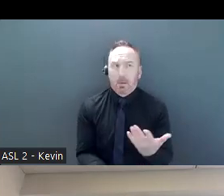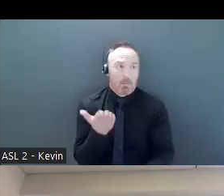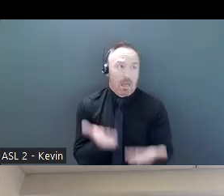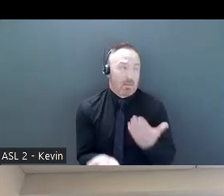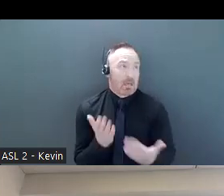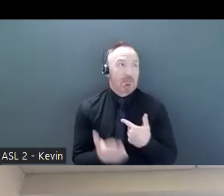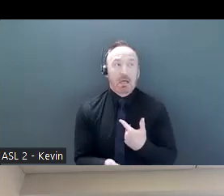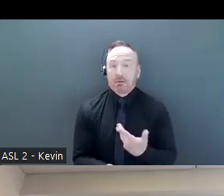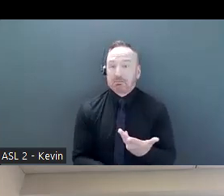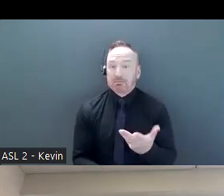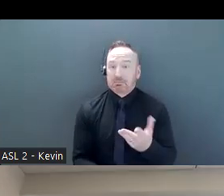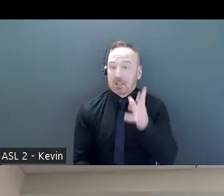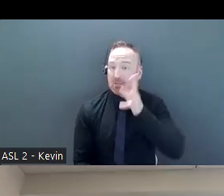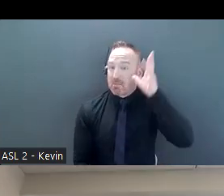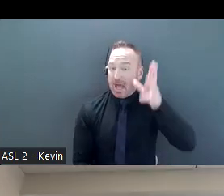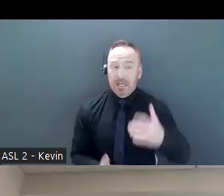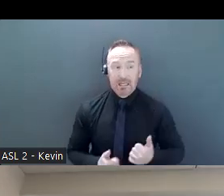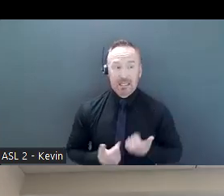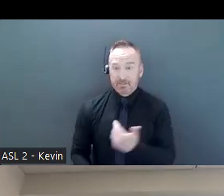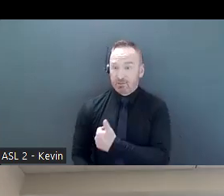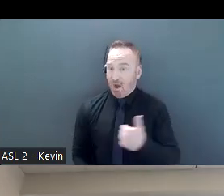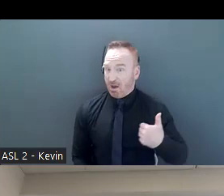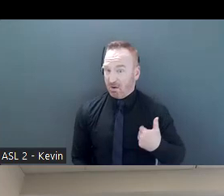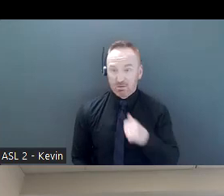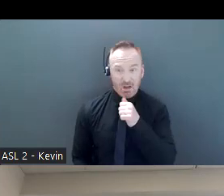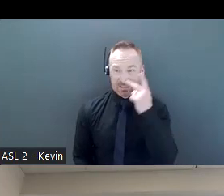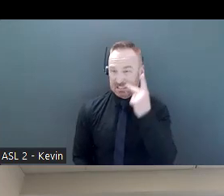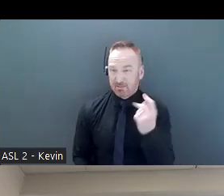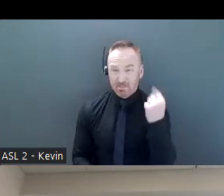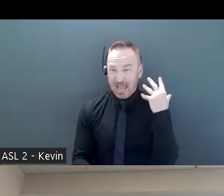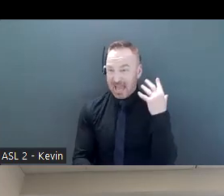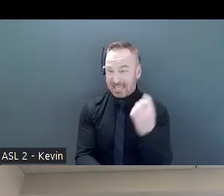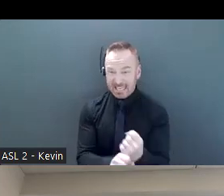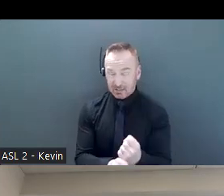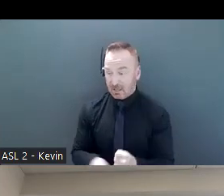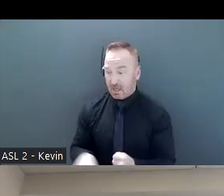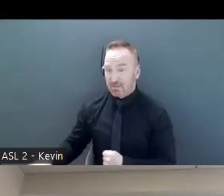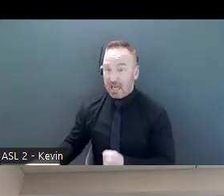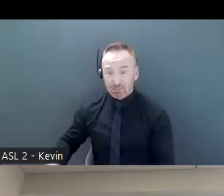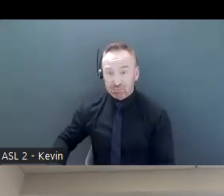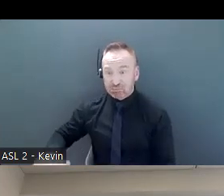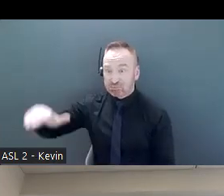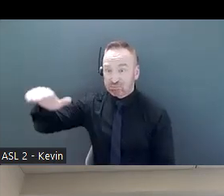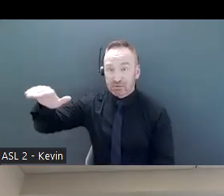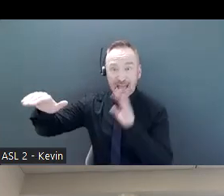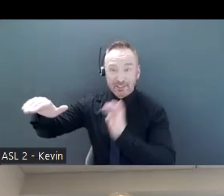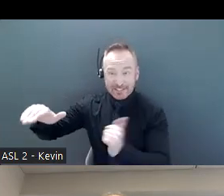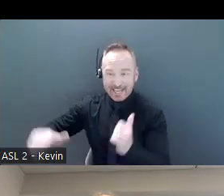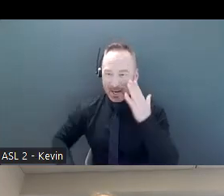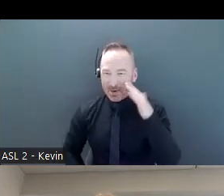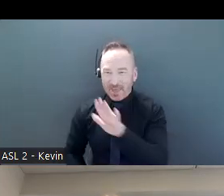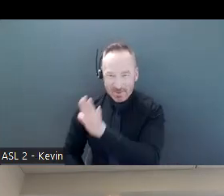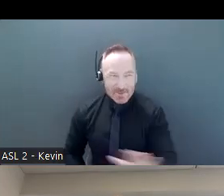years. The grandchildren are 10 years old. They move back to Toronto. They want to see that. I know there's people from across Canada and I'm focused on